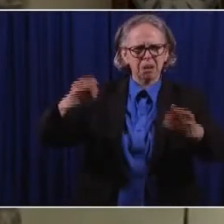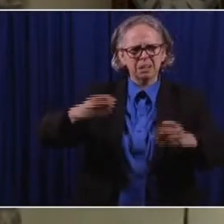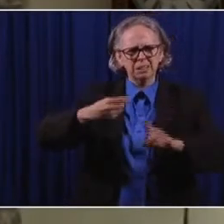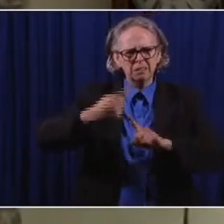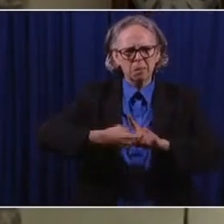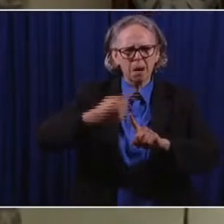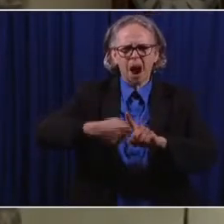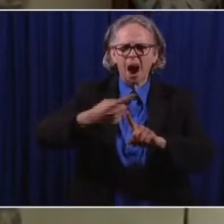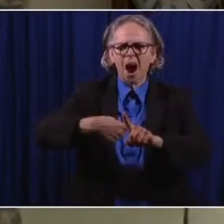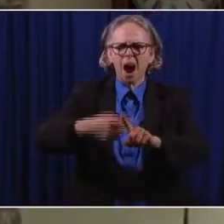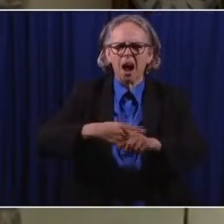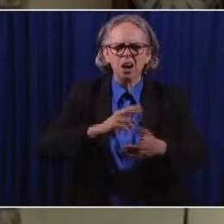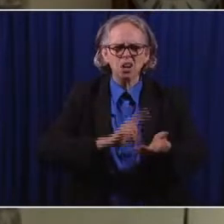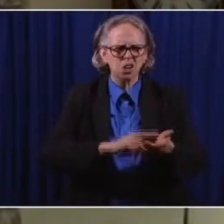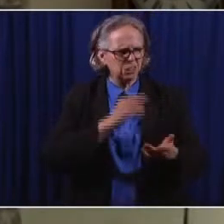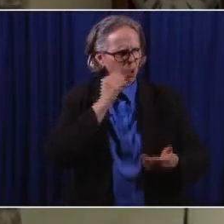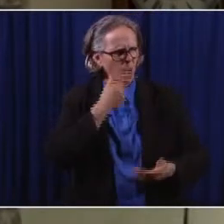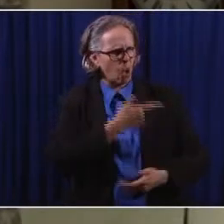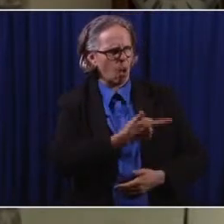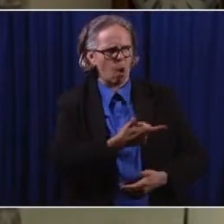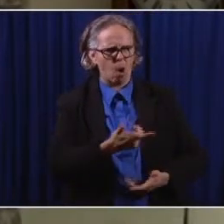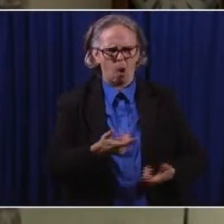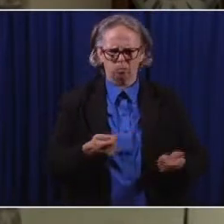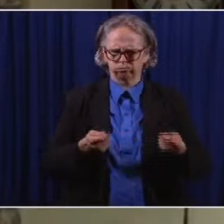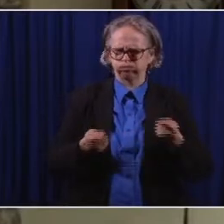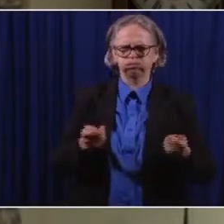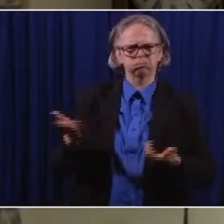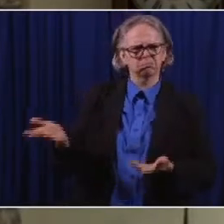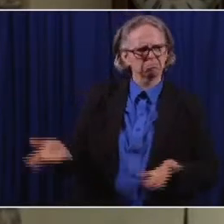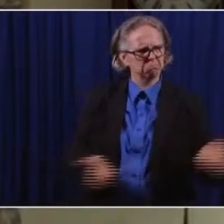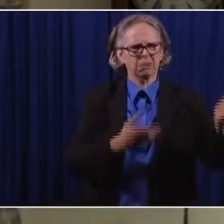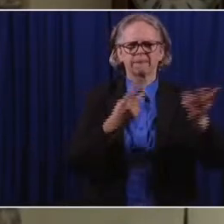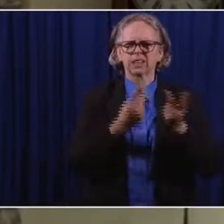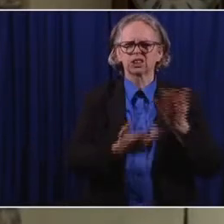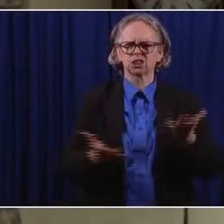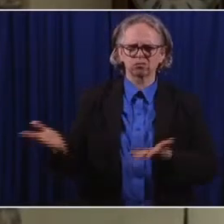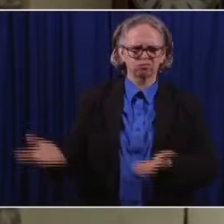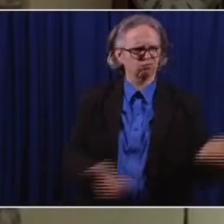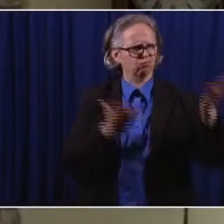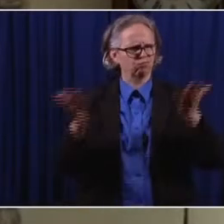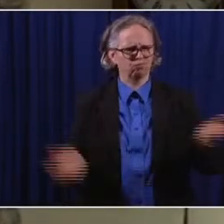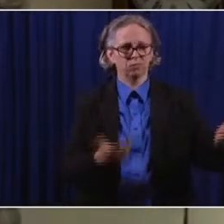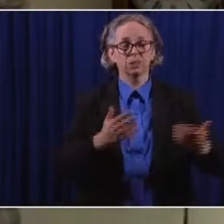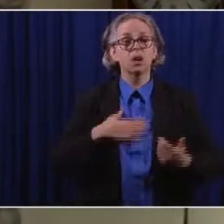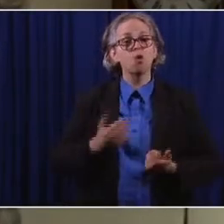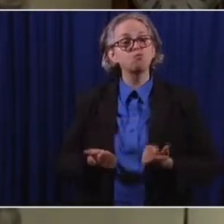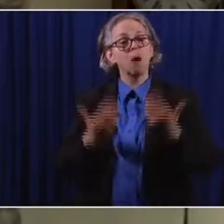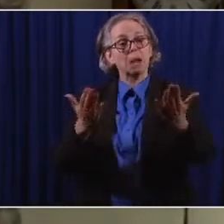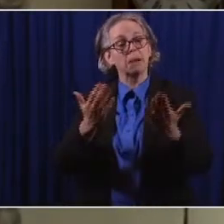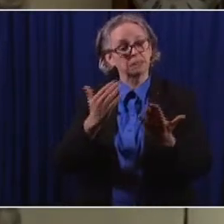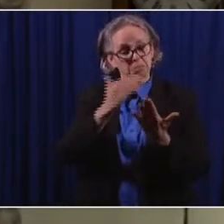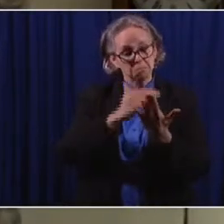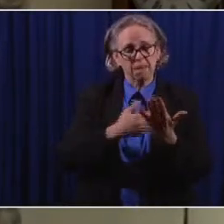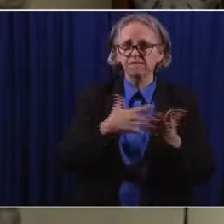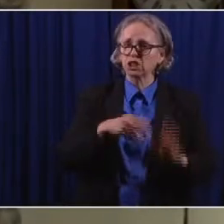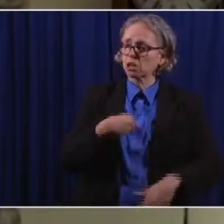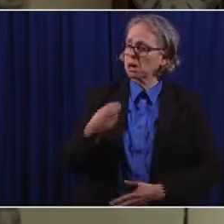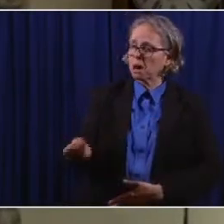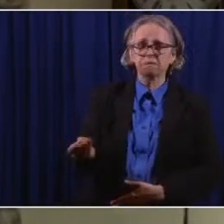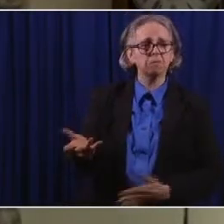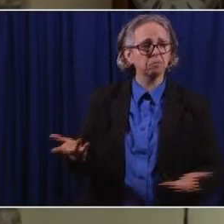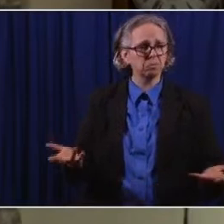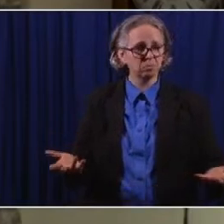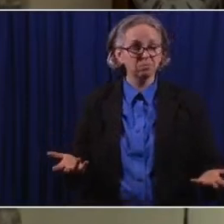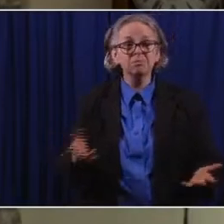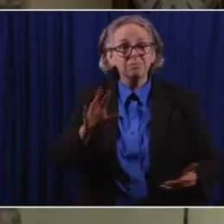them guidance about allowing visitation. And I know it's very frustrating that there are nursing homes that are not letting people visit, or they're letting